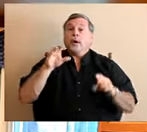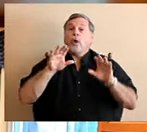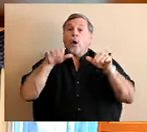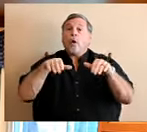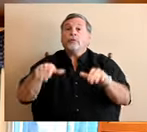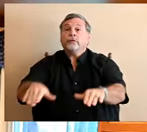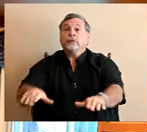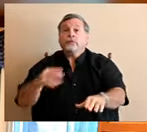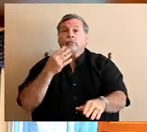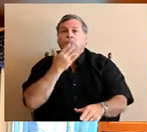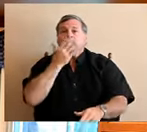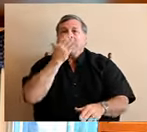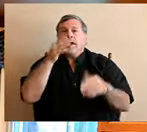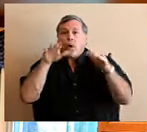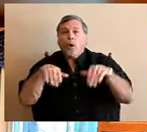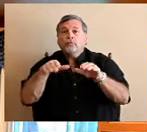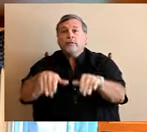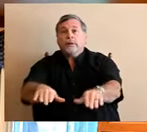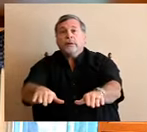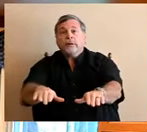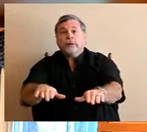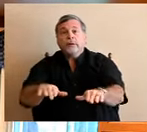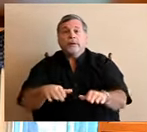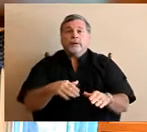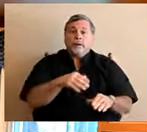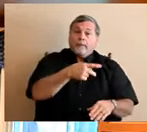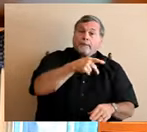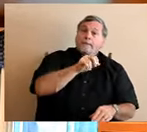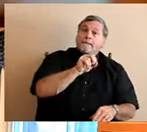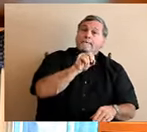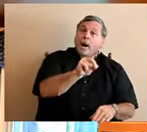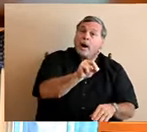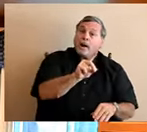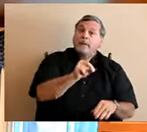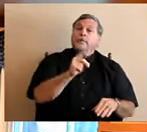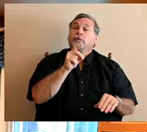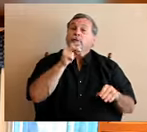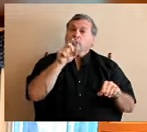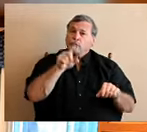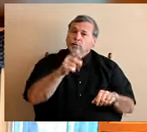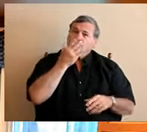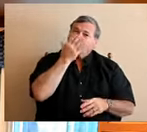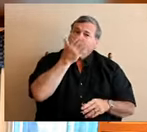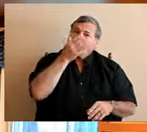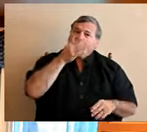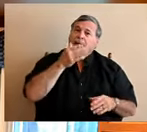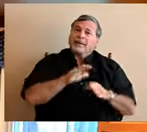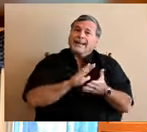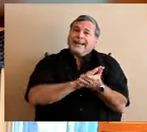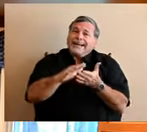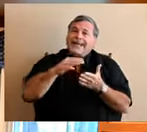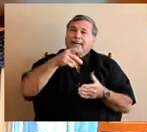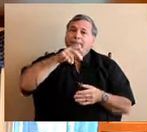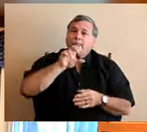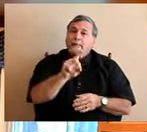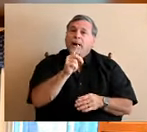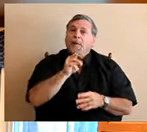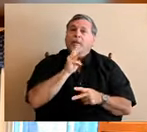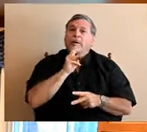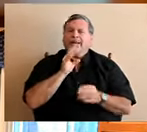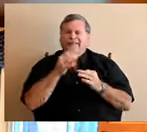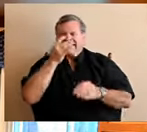it should smell like it's briny and ocean. If it's from a pond, it'll smell clean like a clean pond water would smell. If